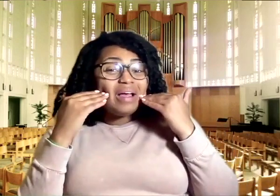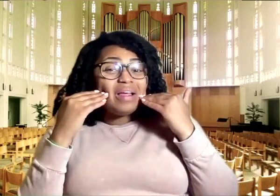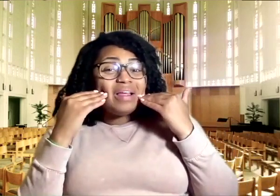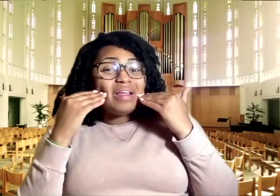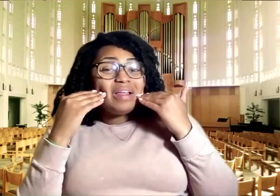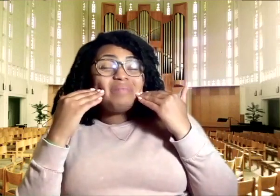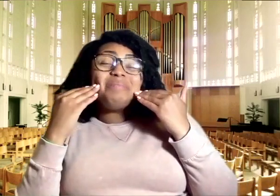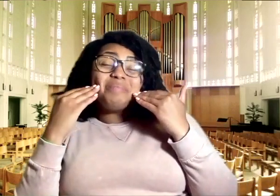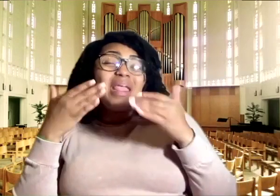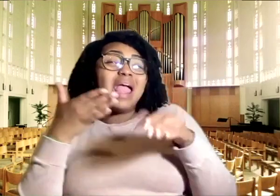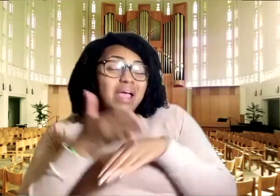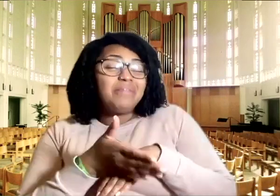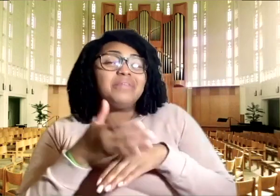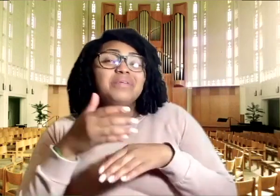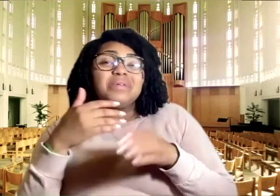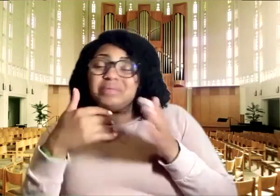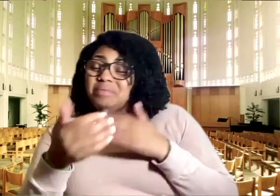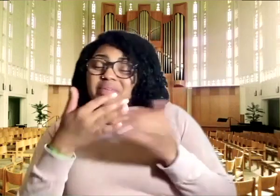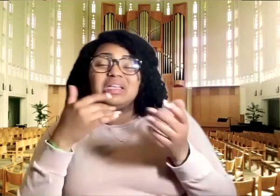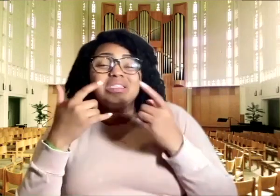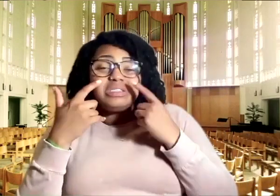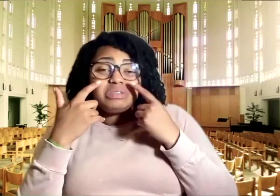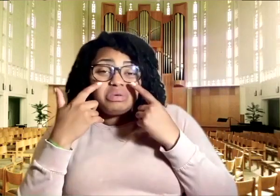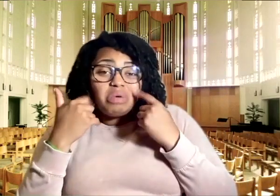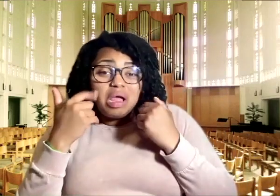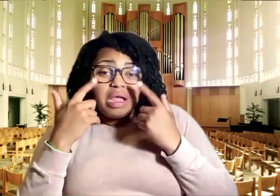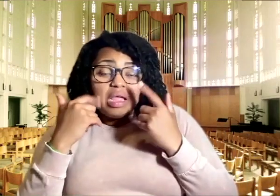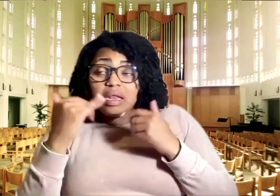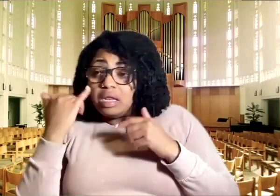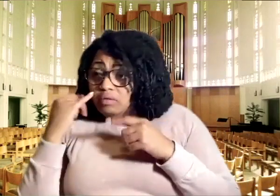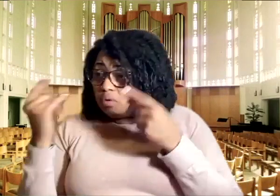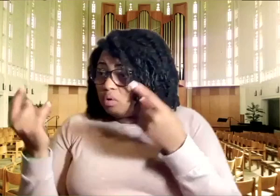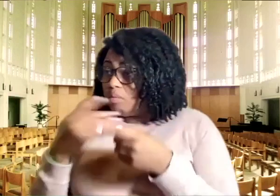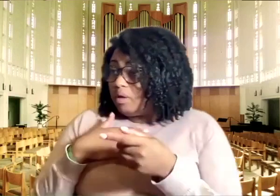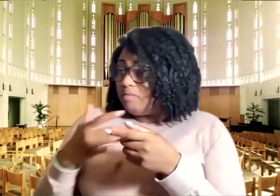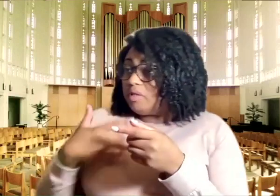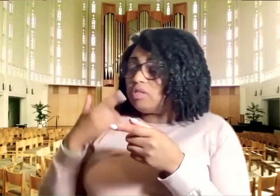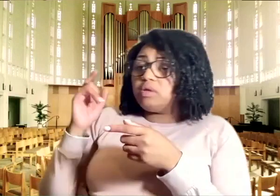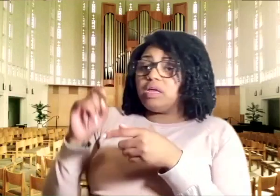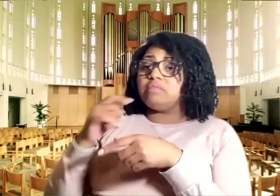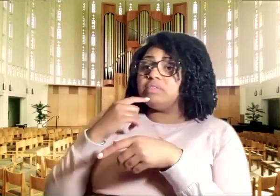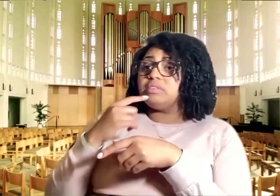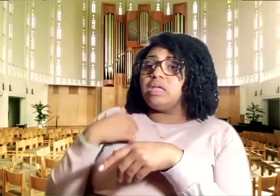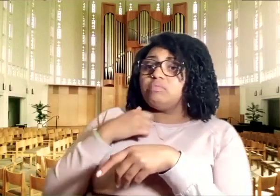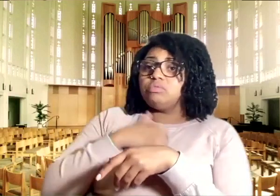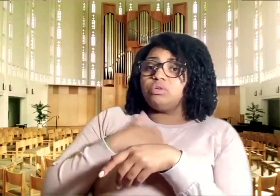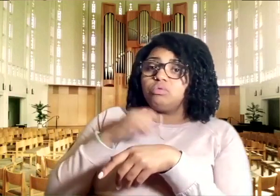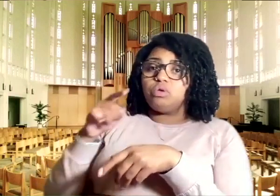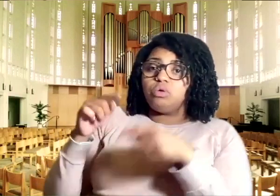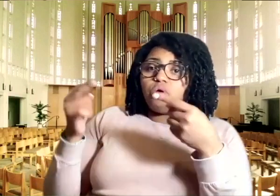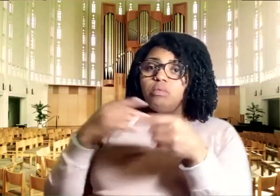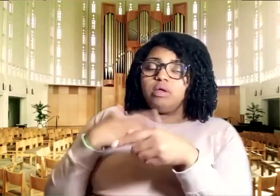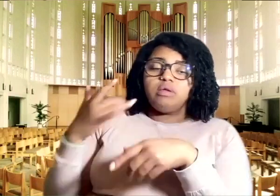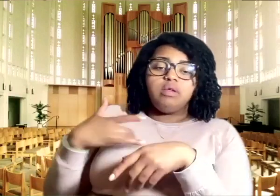And if someone hurts our feelings, we have to say, I'm sorry you hurt my feelings.